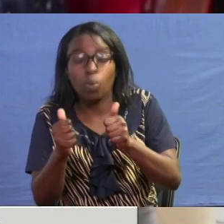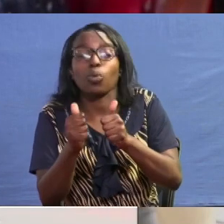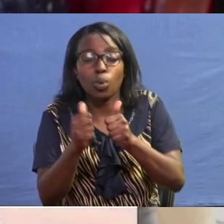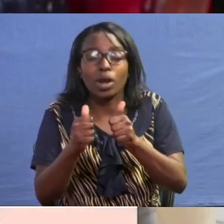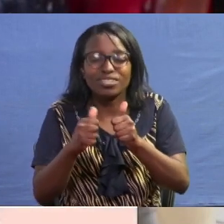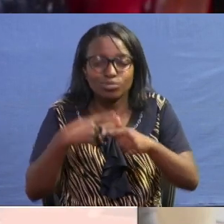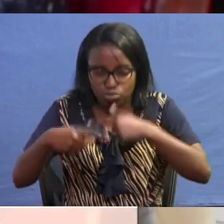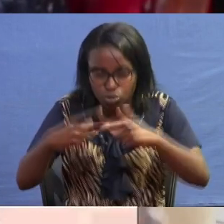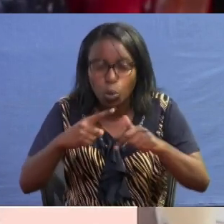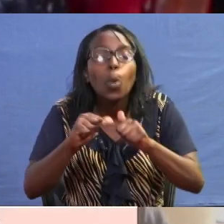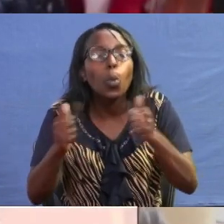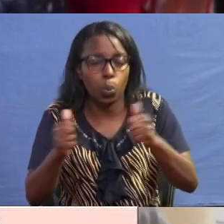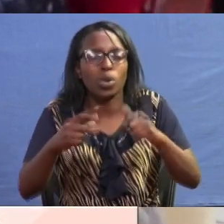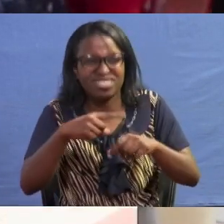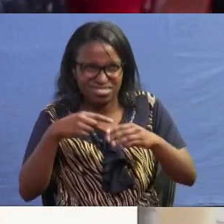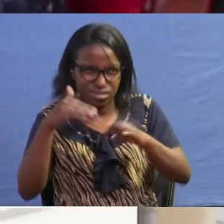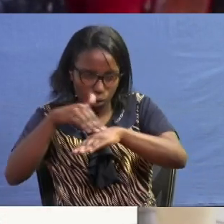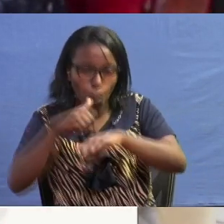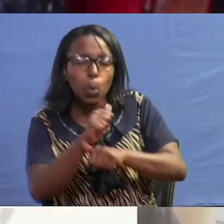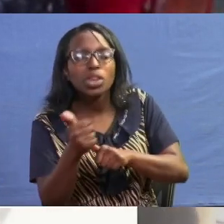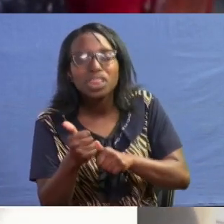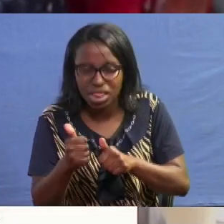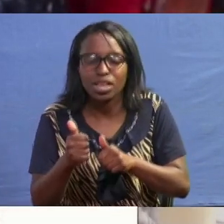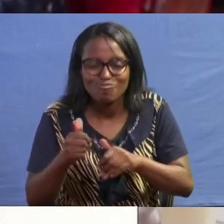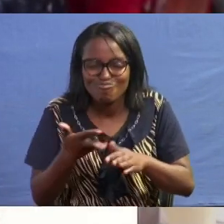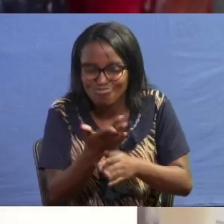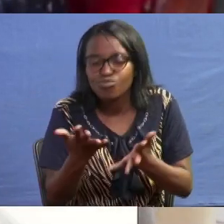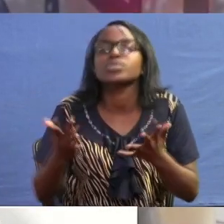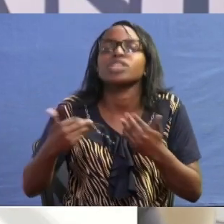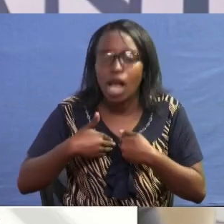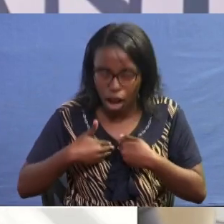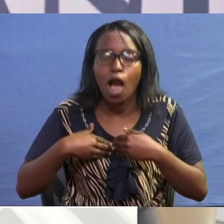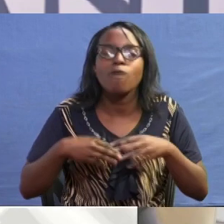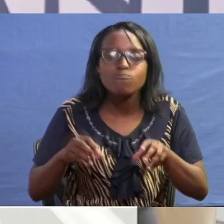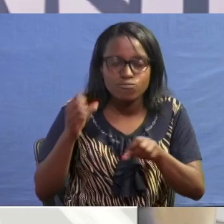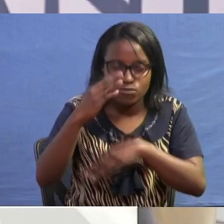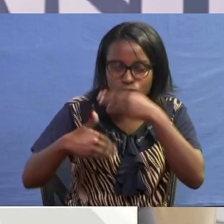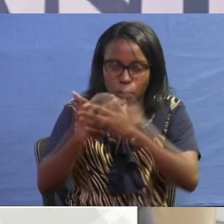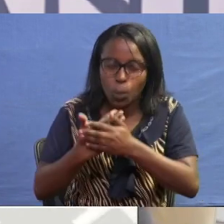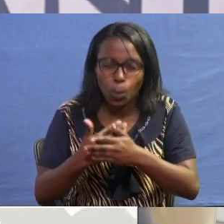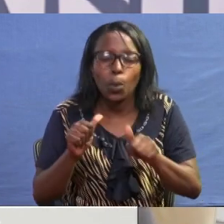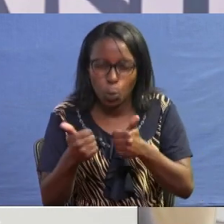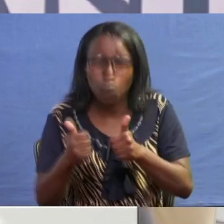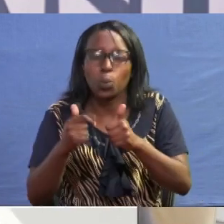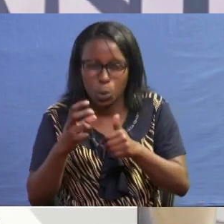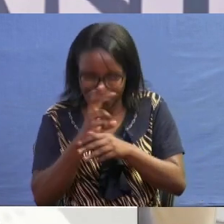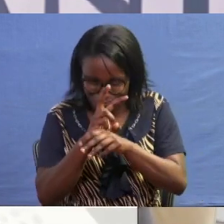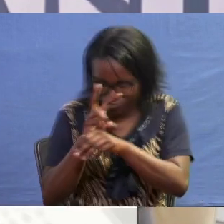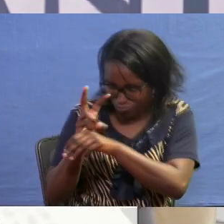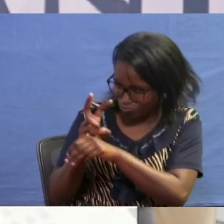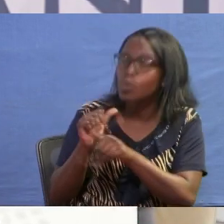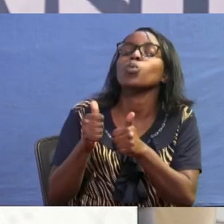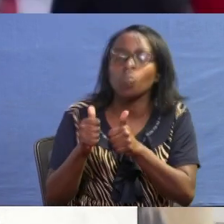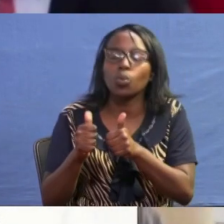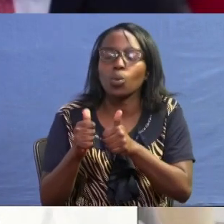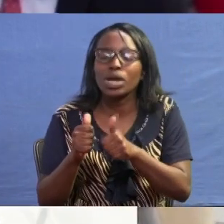challenges, including resources and infrastructure constraints, with the Chief Justice emphasizing the importance of transparency and